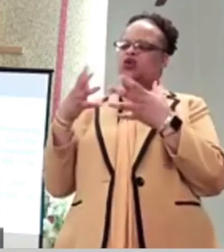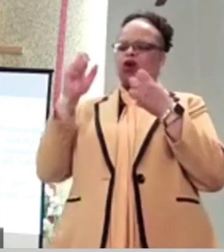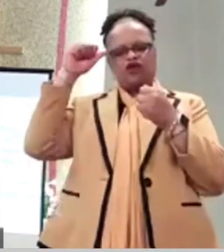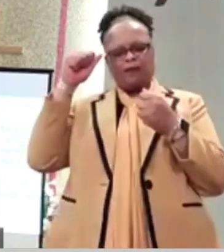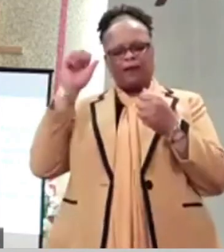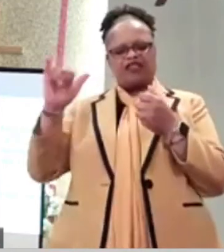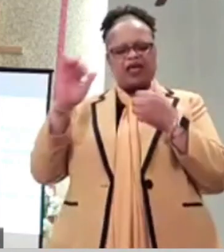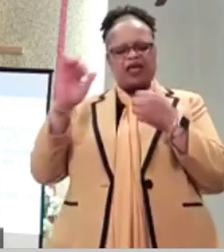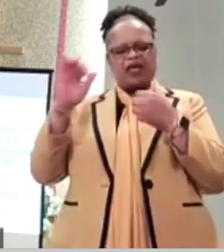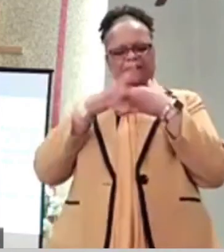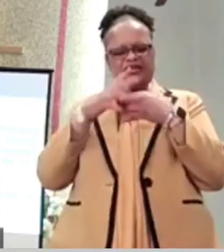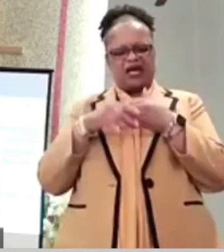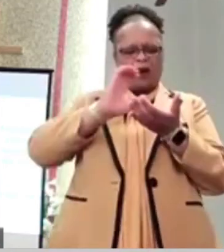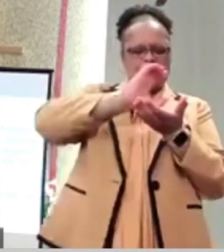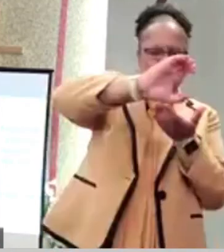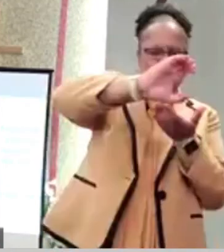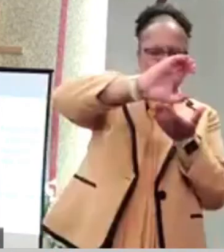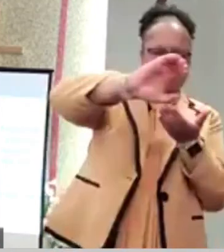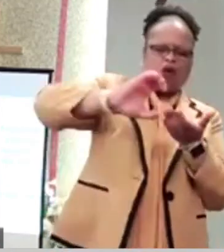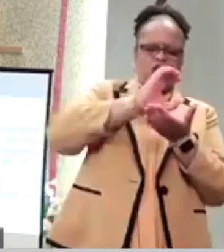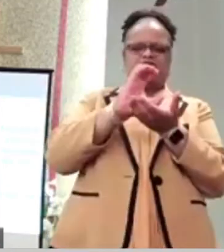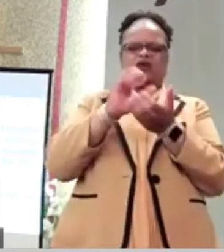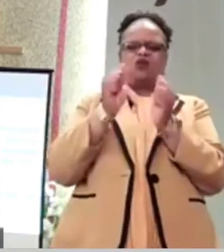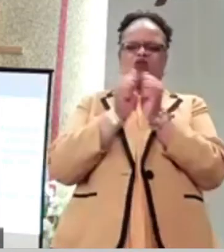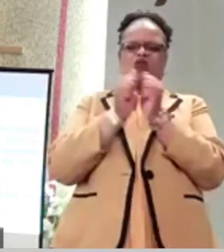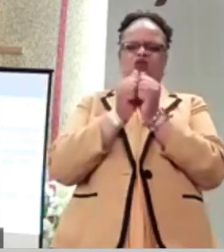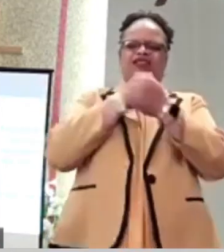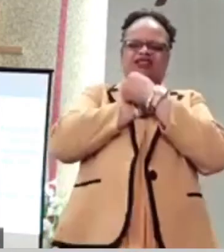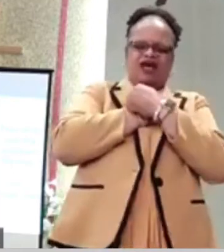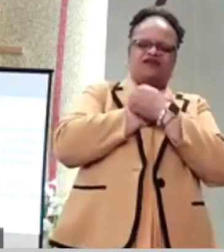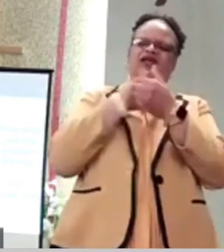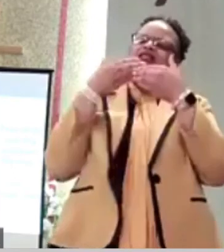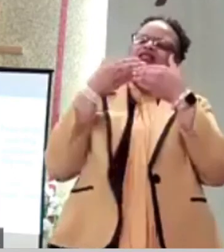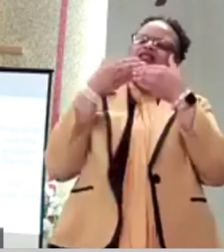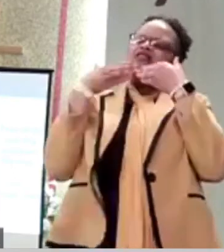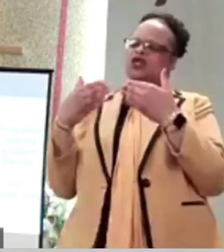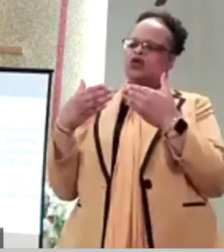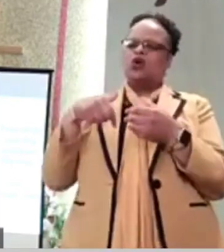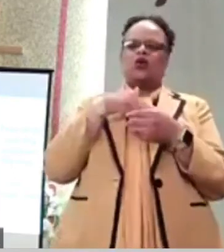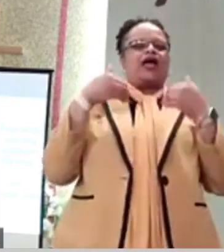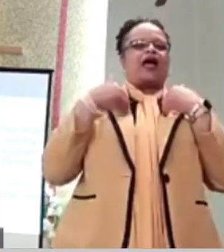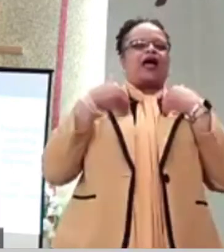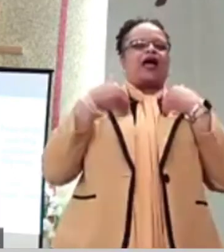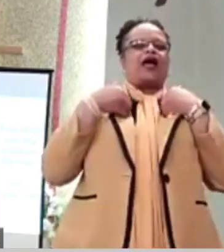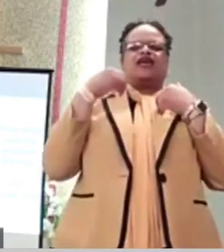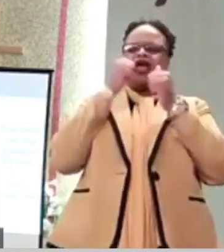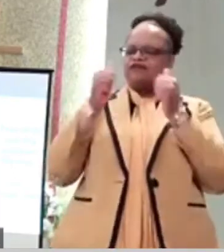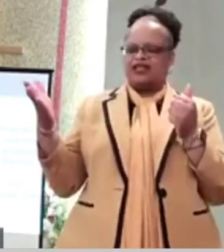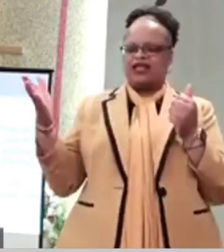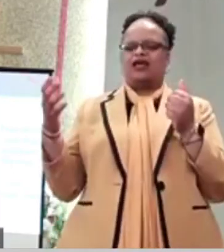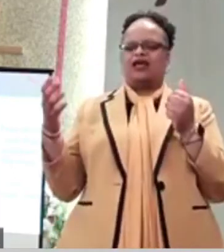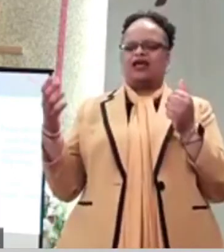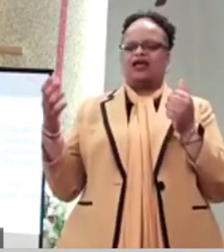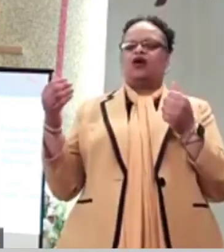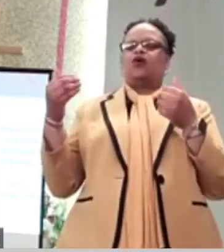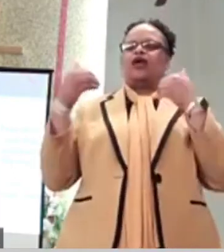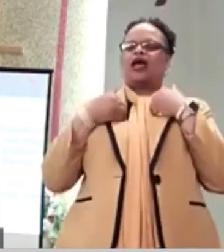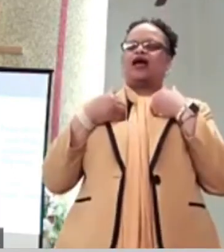remember the blood that was poured out so lovingly, so willingly. And Father, we have everything. We have forgiveness of our sins. And you just call us now to